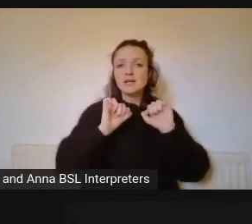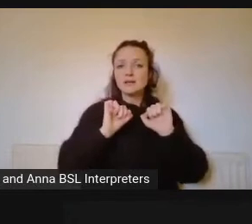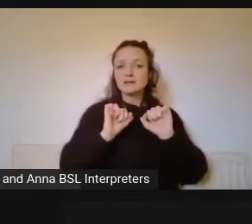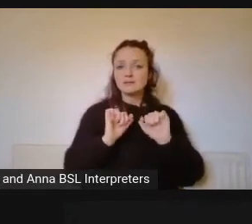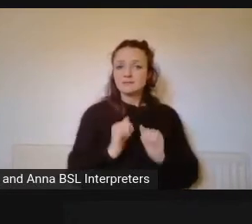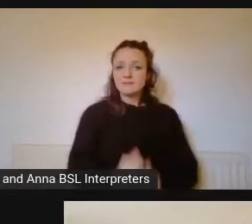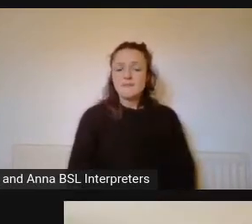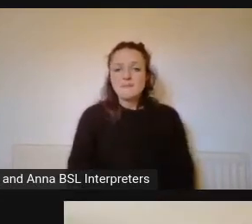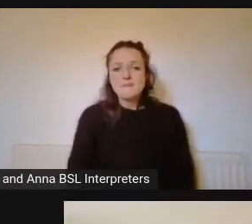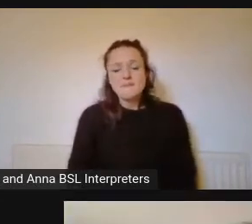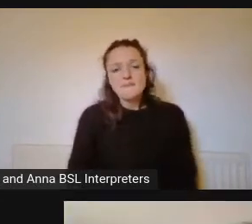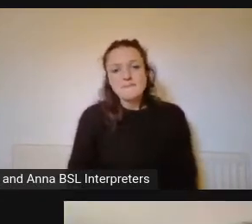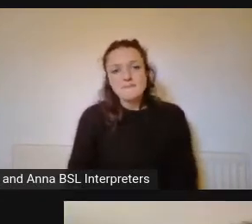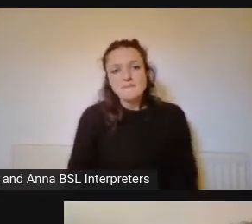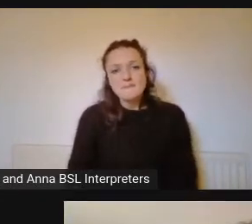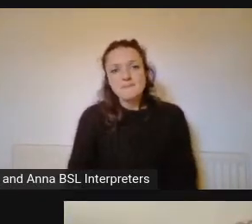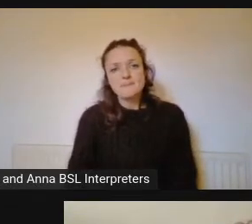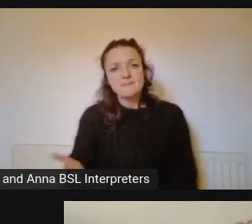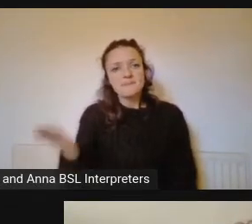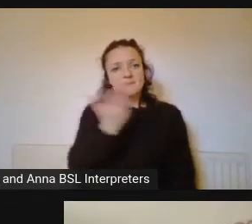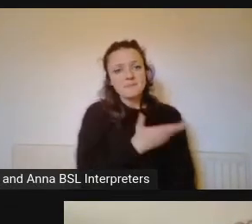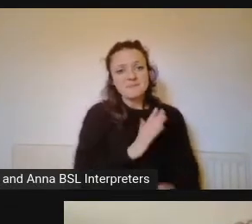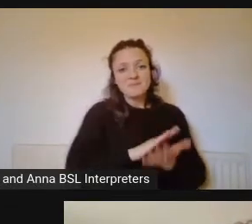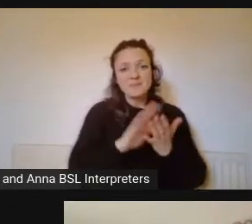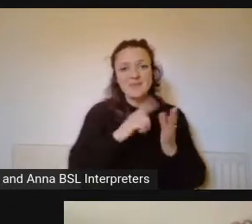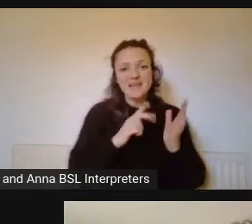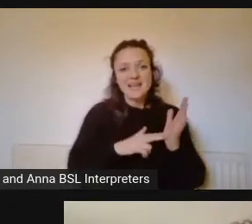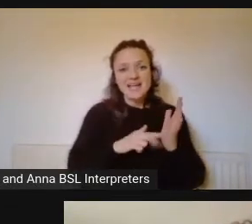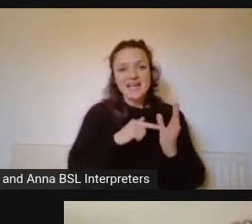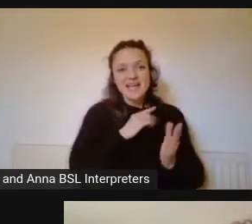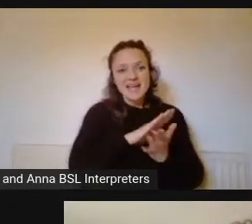you. Hannah, would you like to say anything?